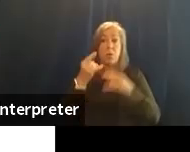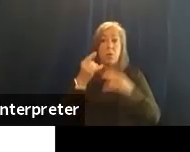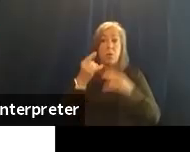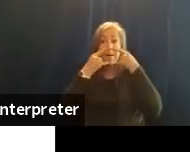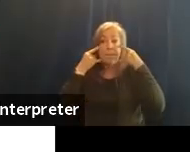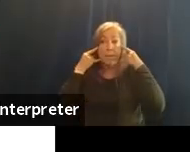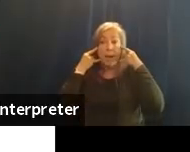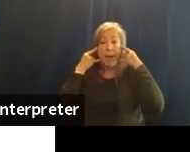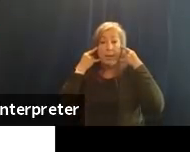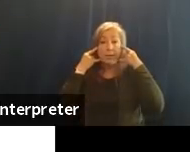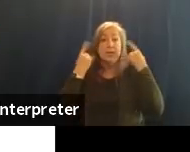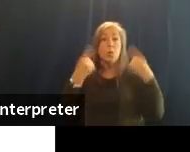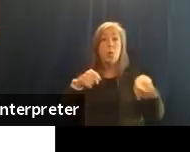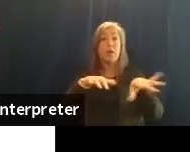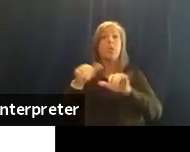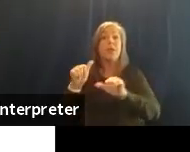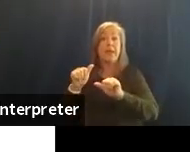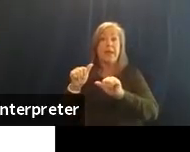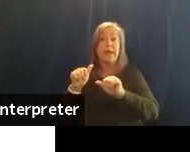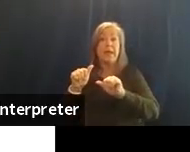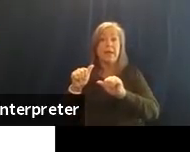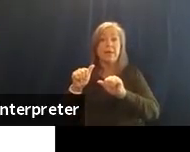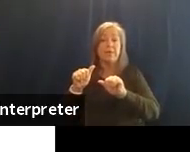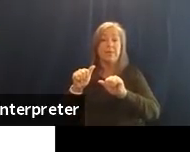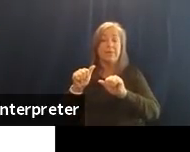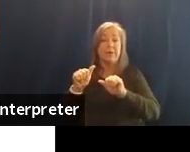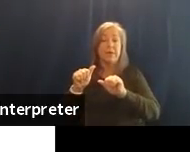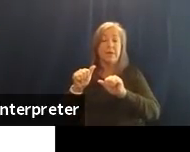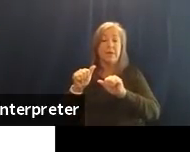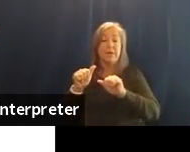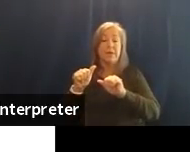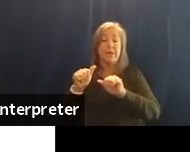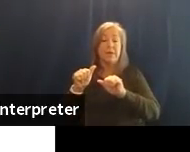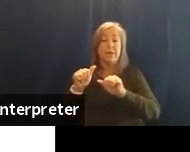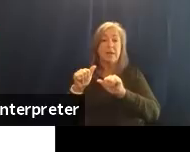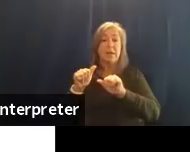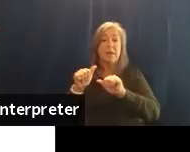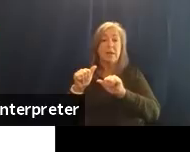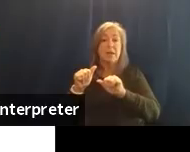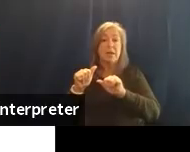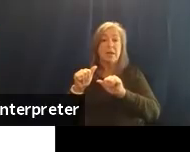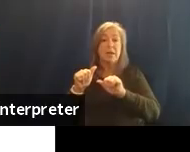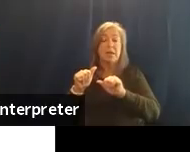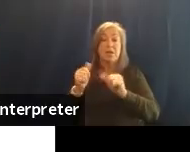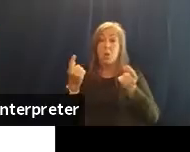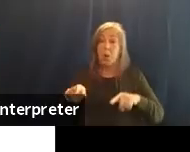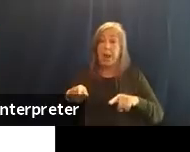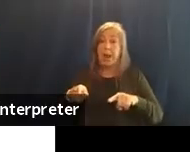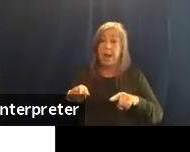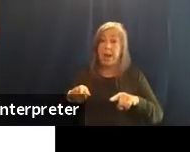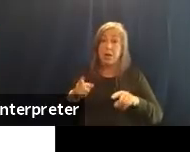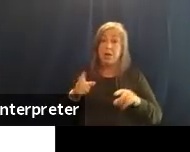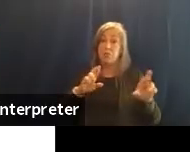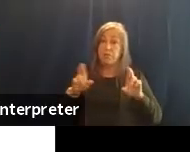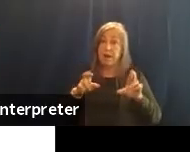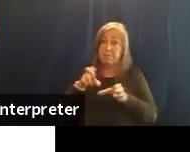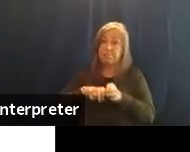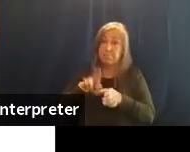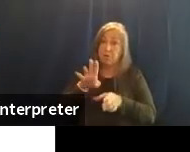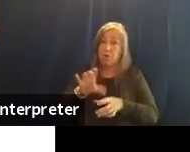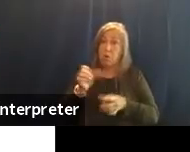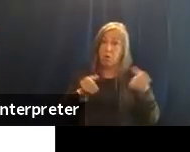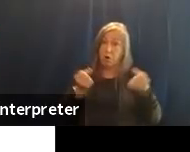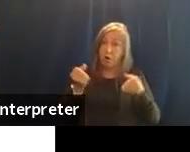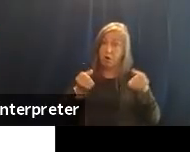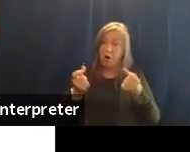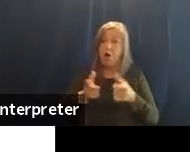sanitizer, you know, there in the door. And so once you're in your vehicle safely, you remove your mask and then I disinfect